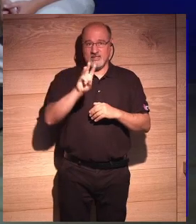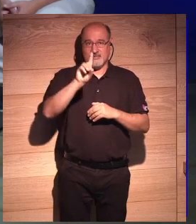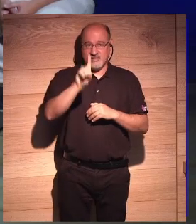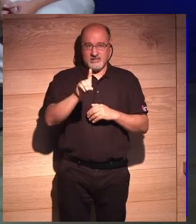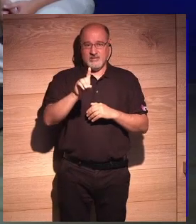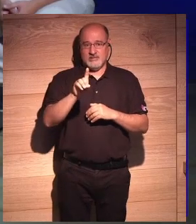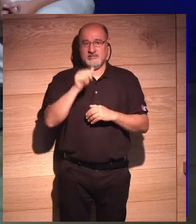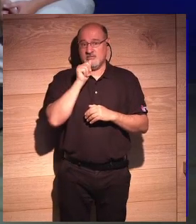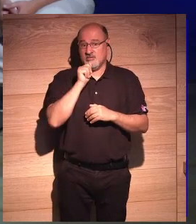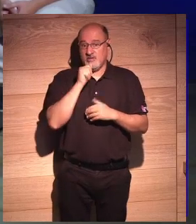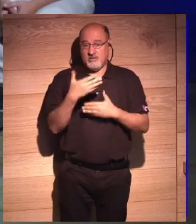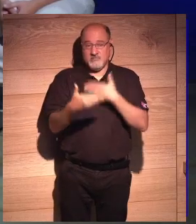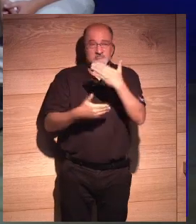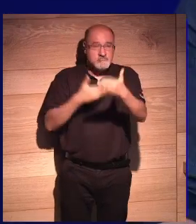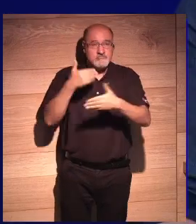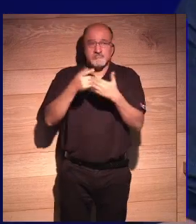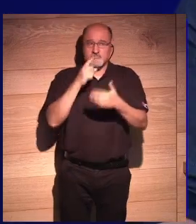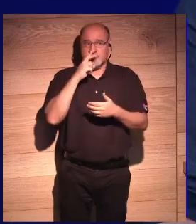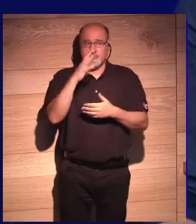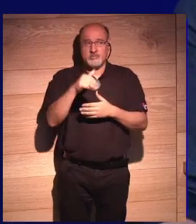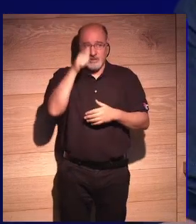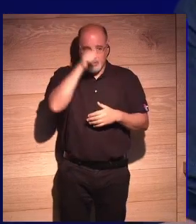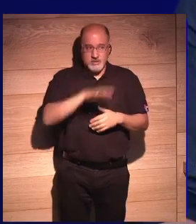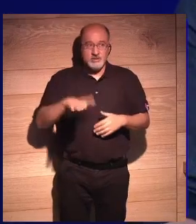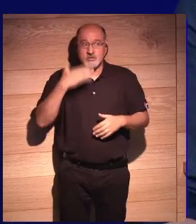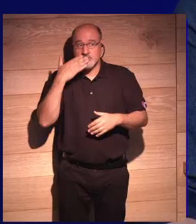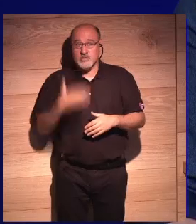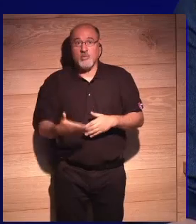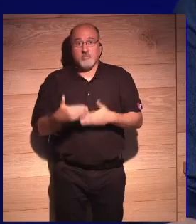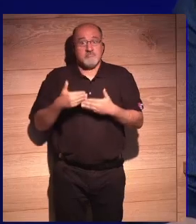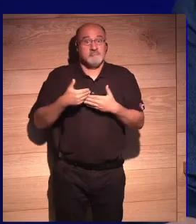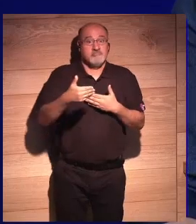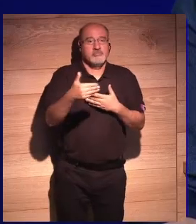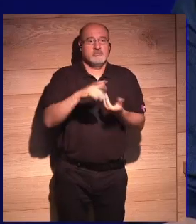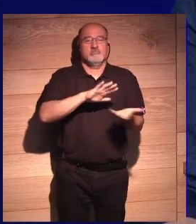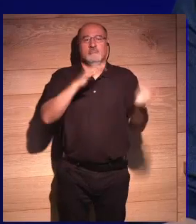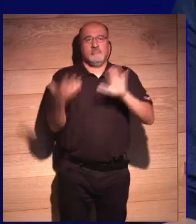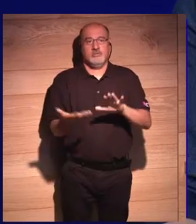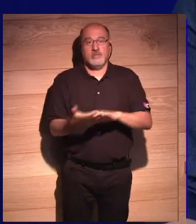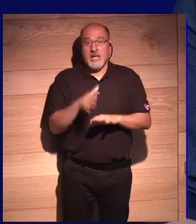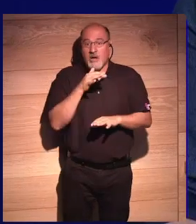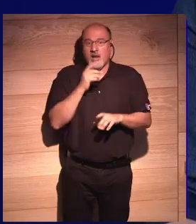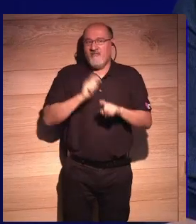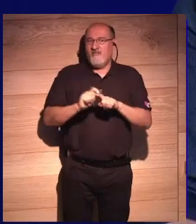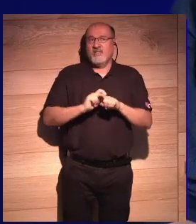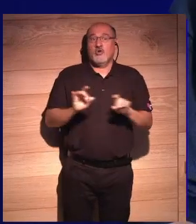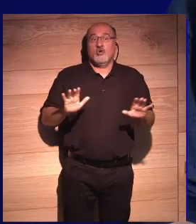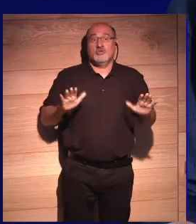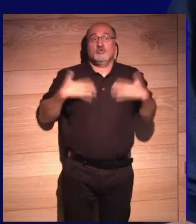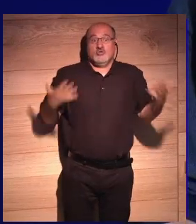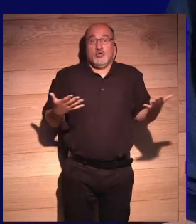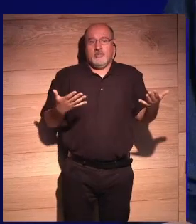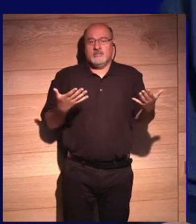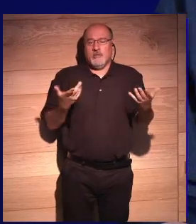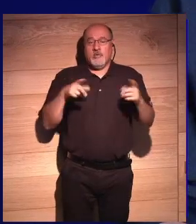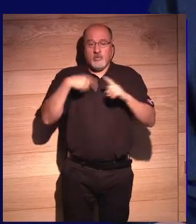I think that I don't know how long it will take for children to get bored, but we'll still have